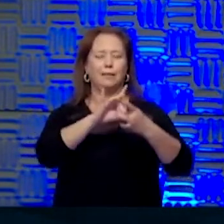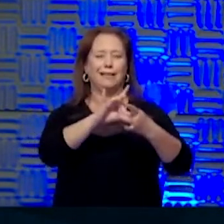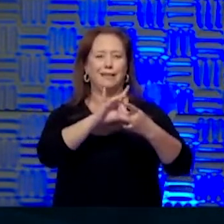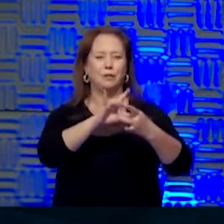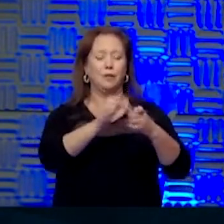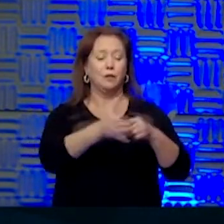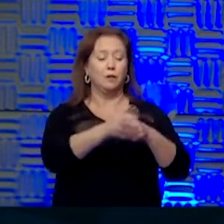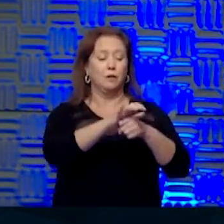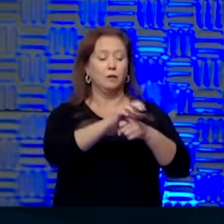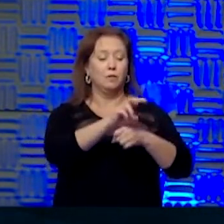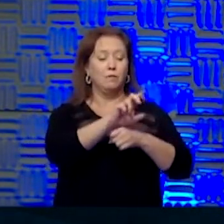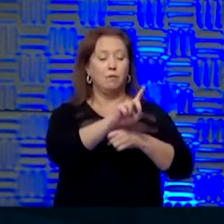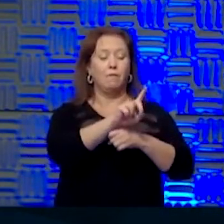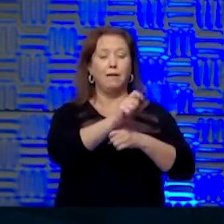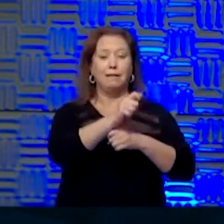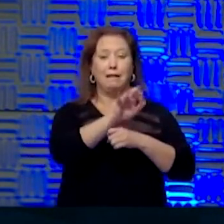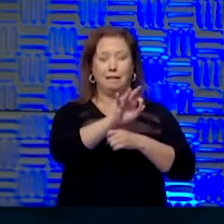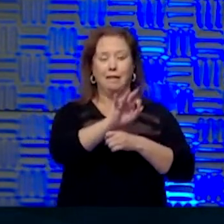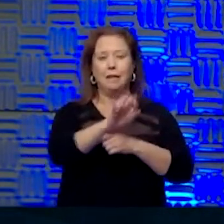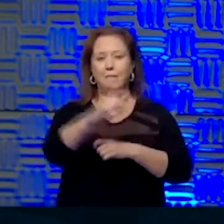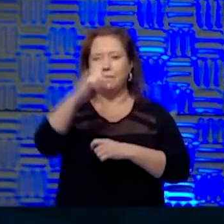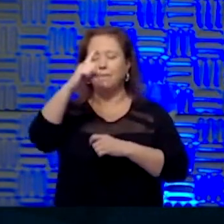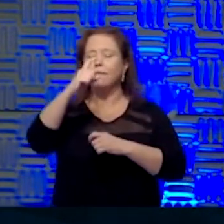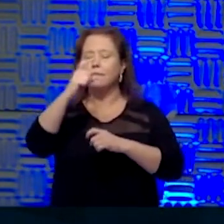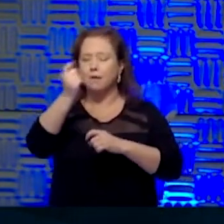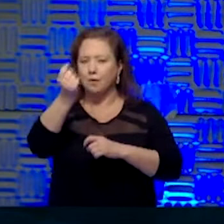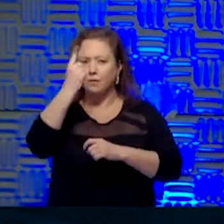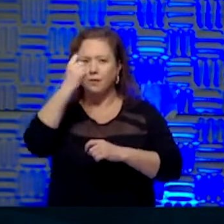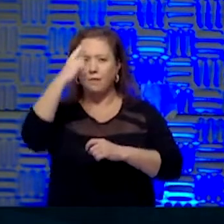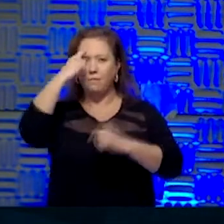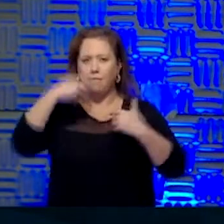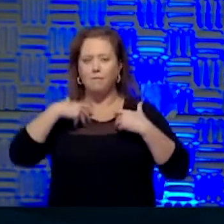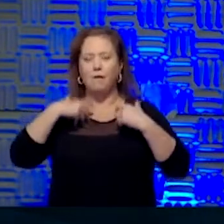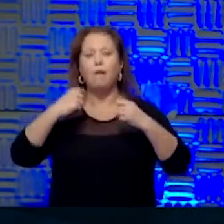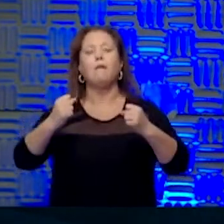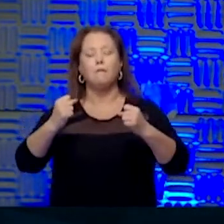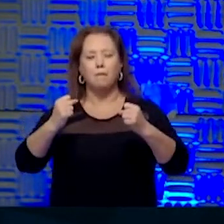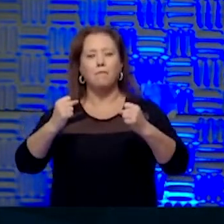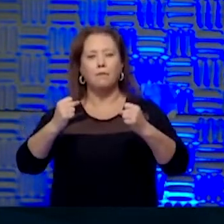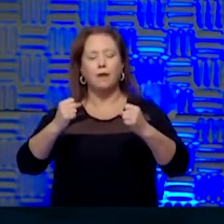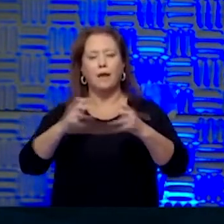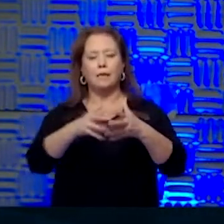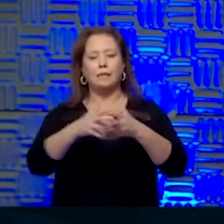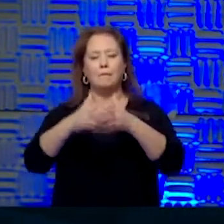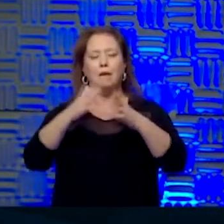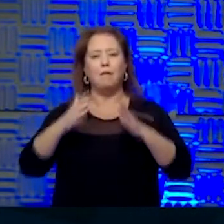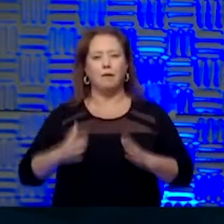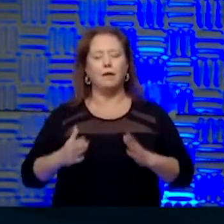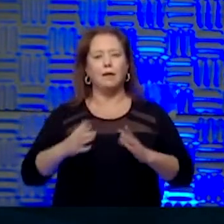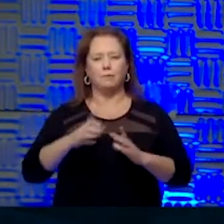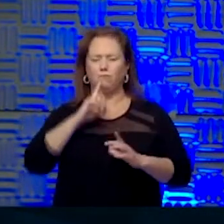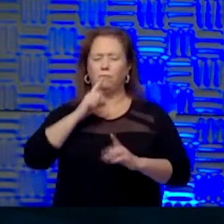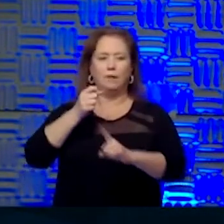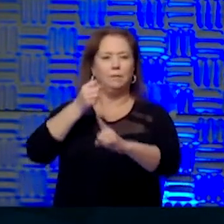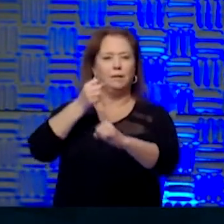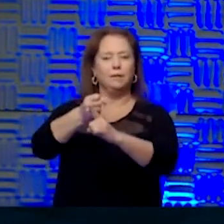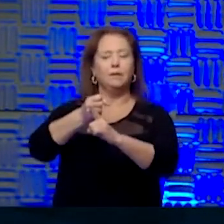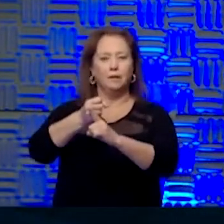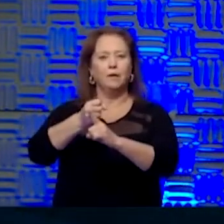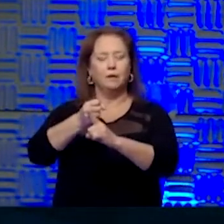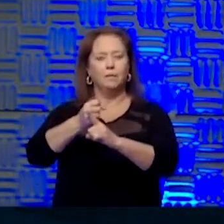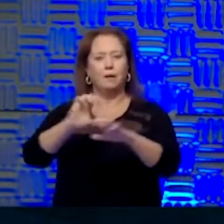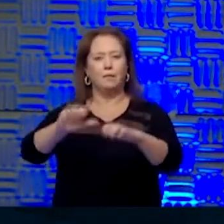to COVID-19, but our mental health and well-being as Americans has certainly been impacted by